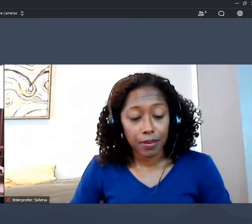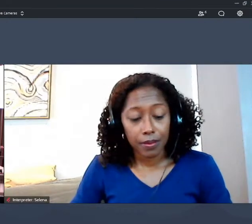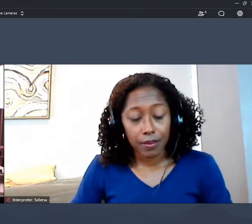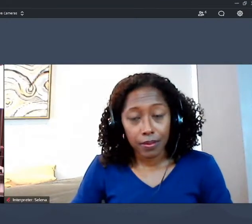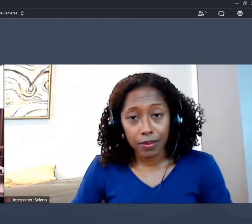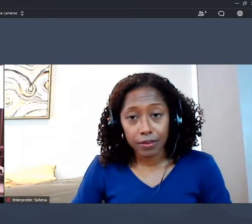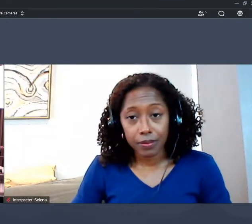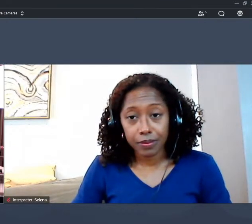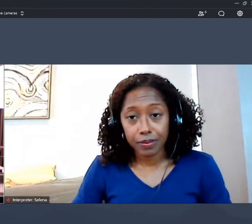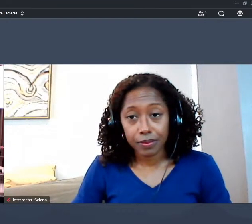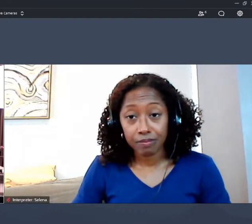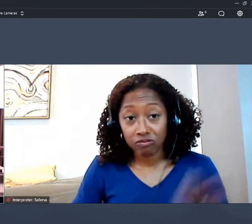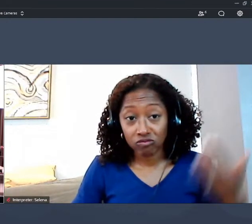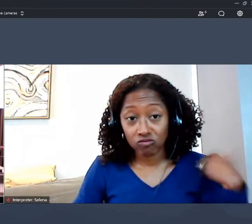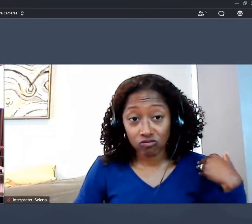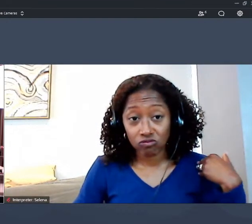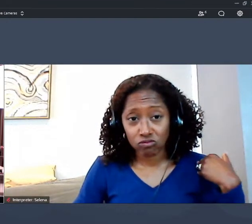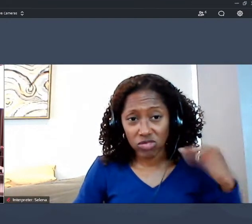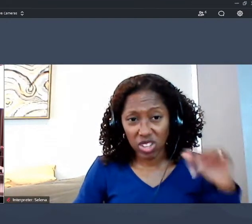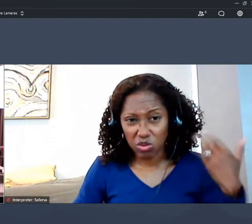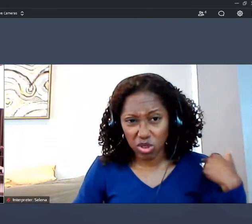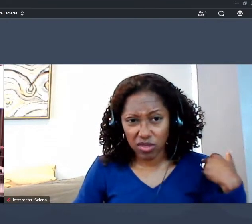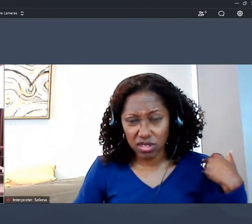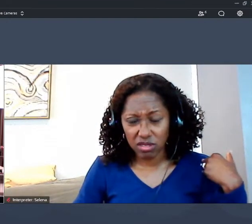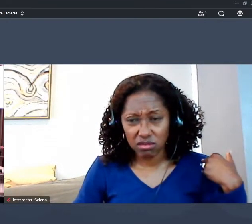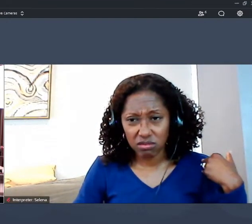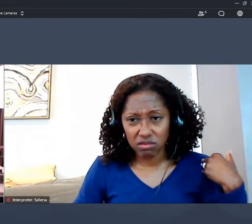Oh, that was from the previous one?